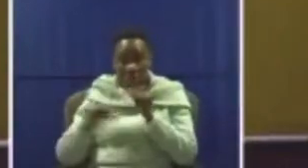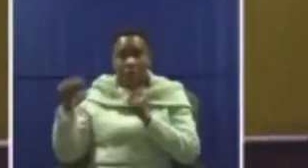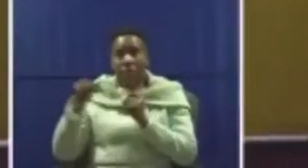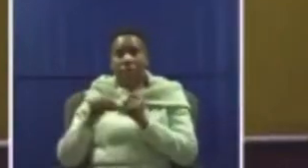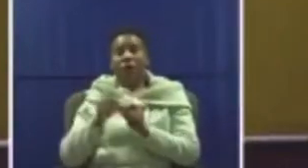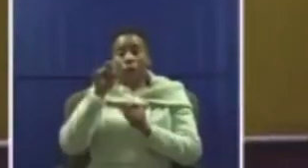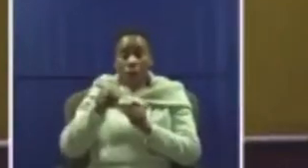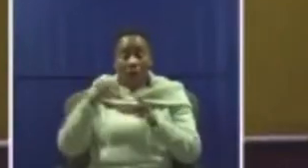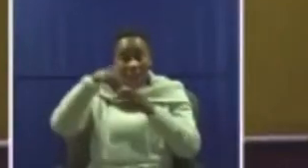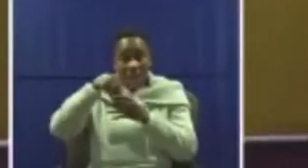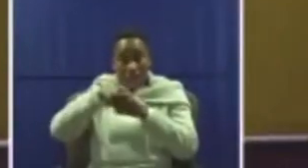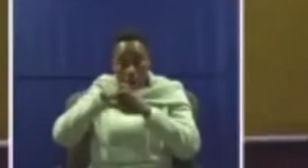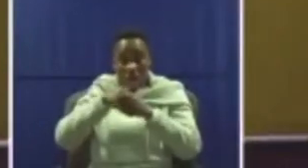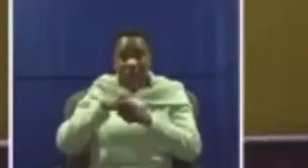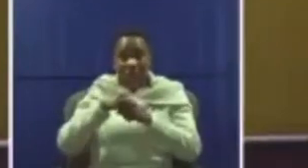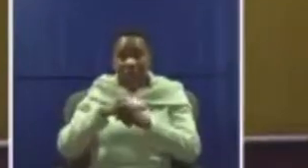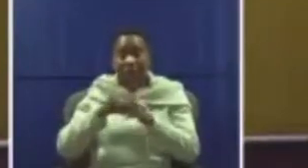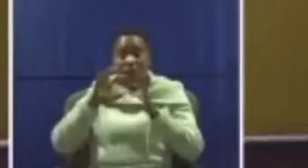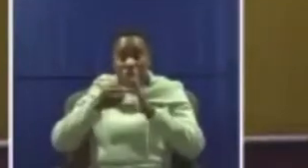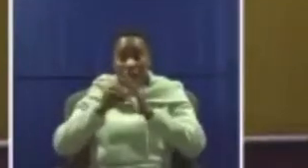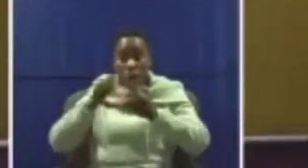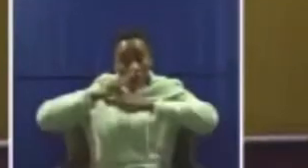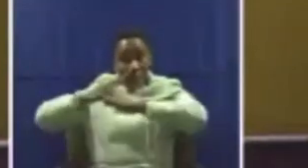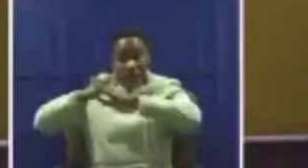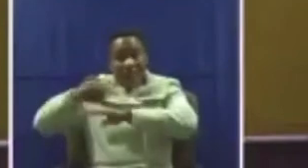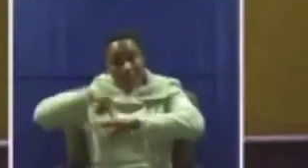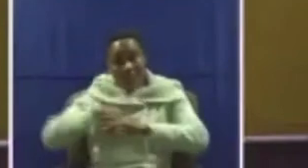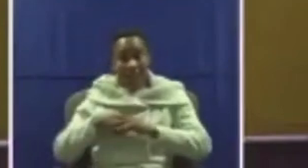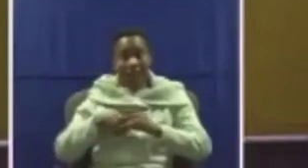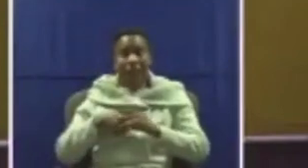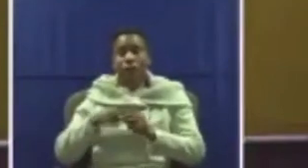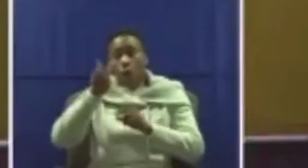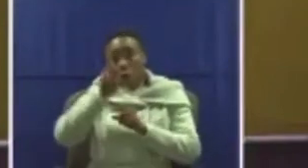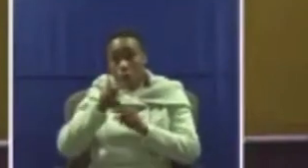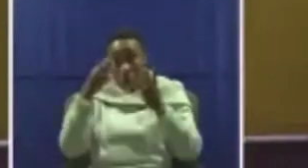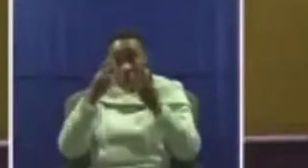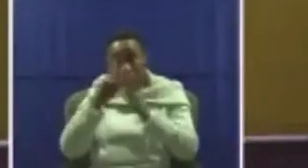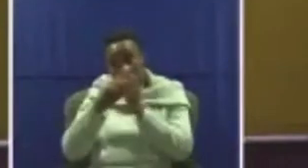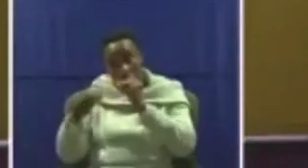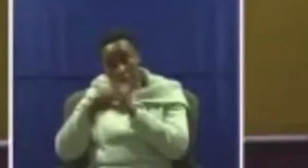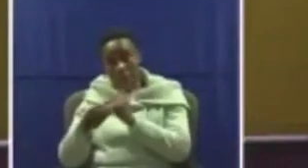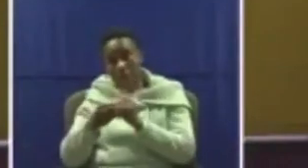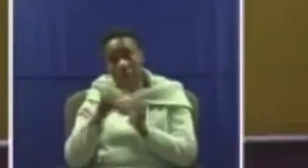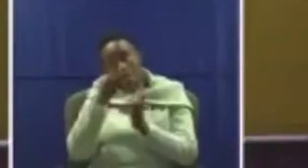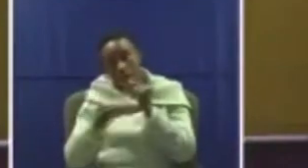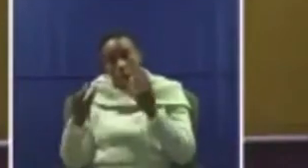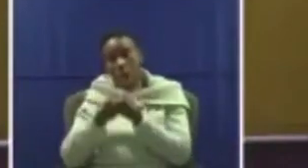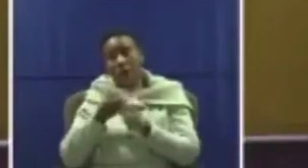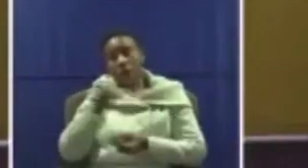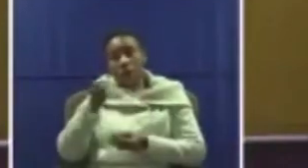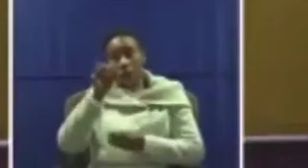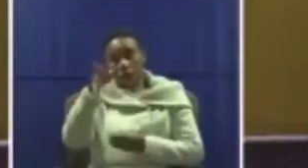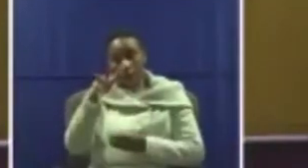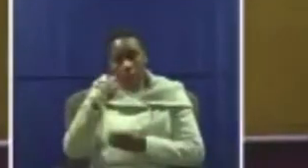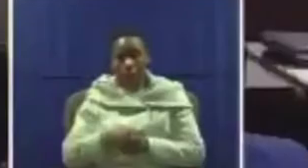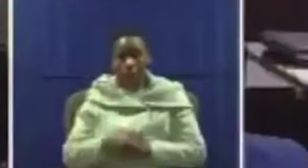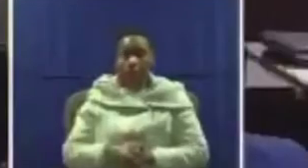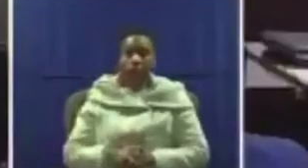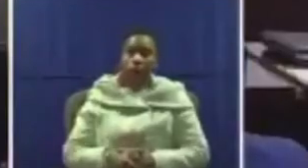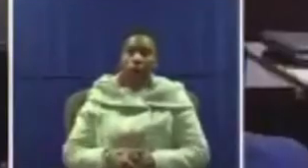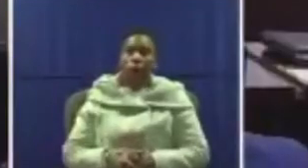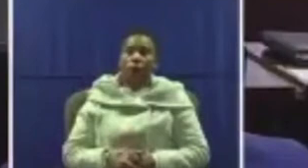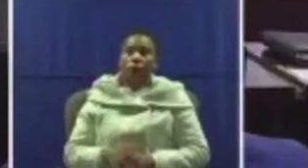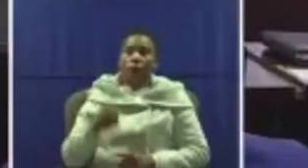the interference and try to prevent us from getting the two people out, they will leave the house. I'm rising in terms of